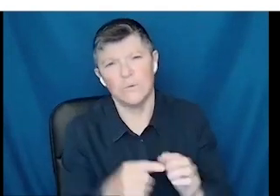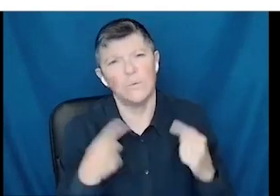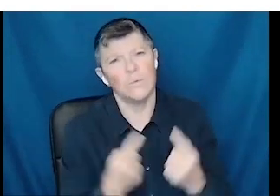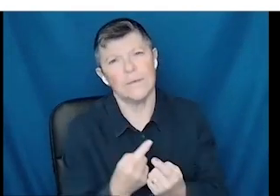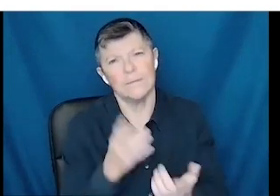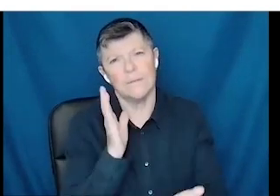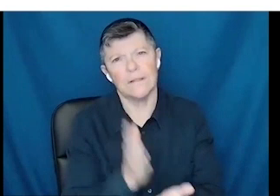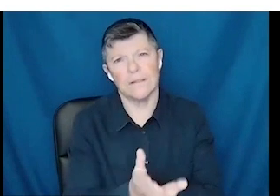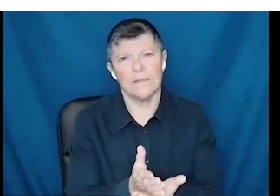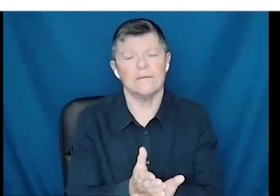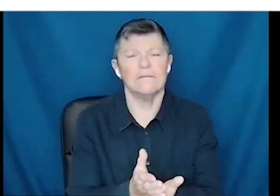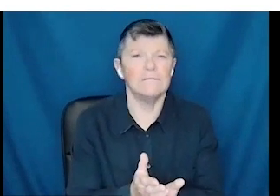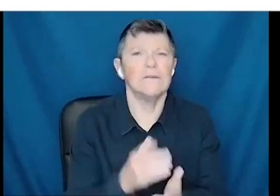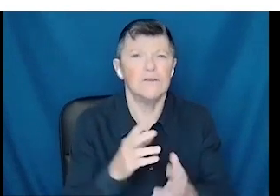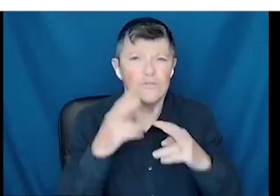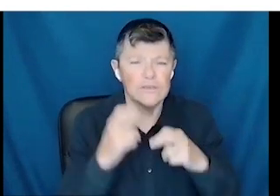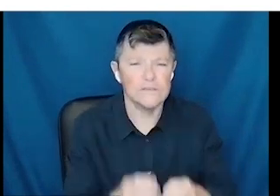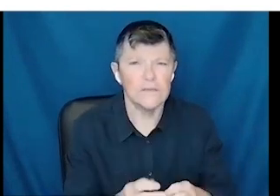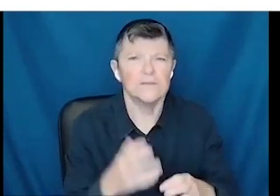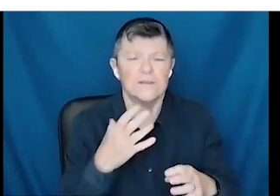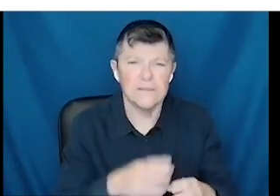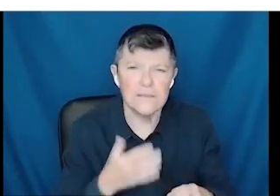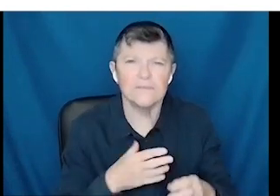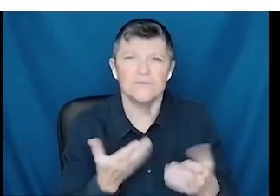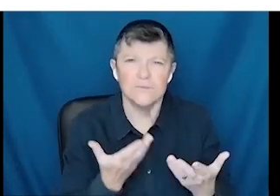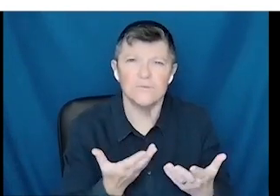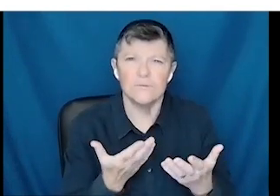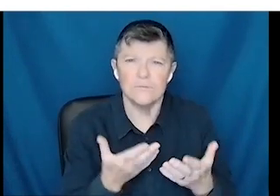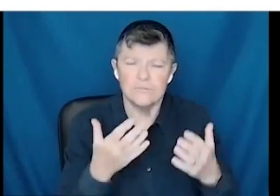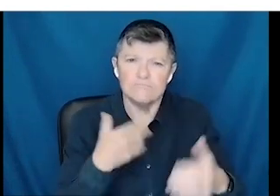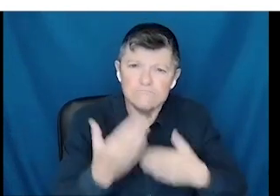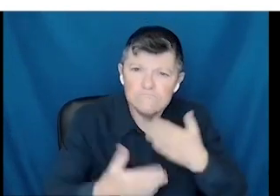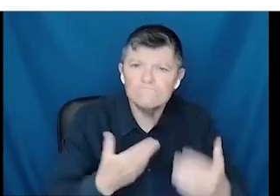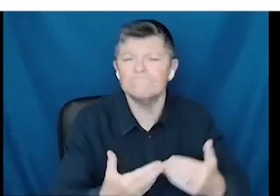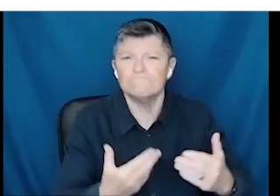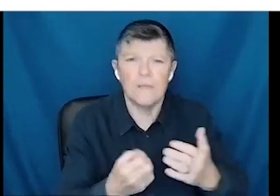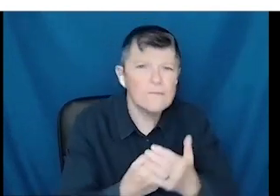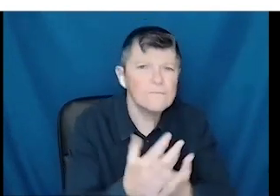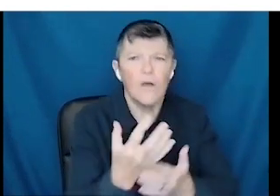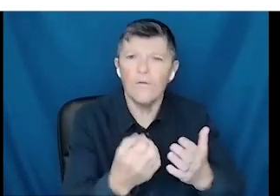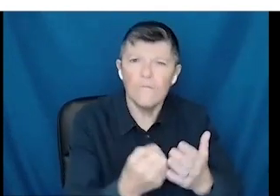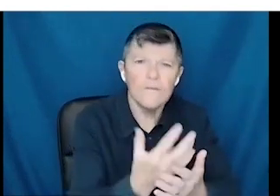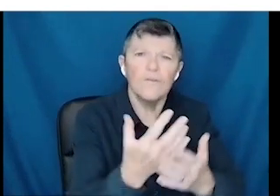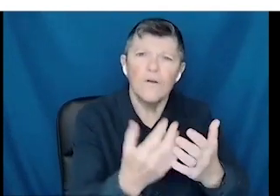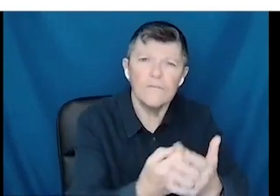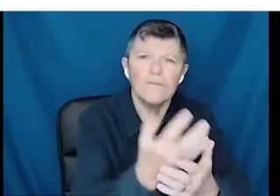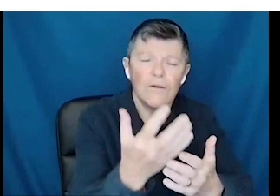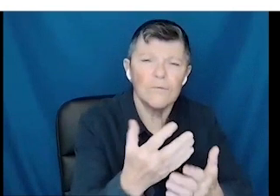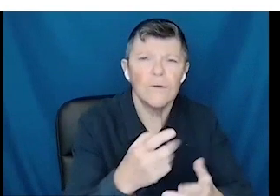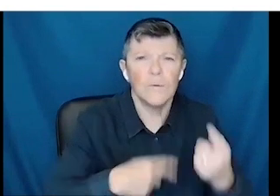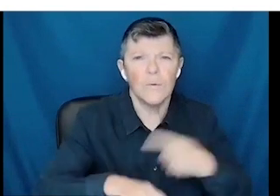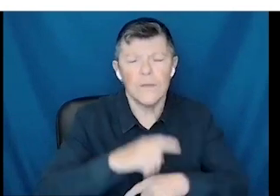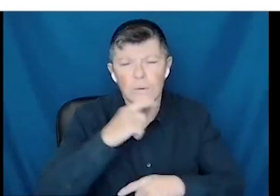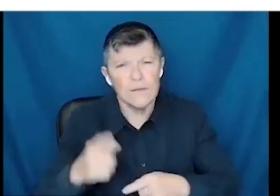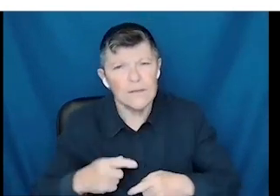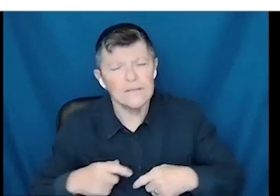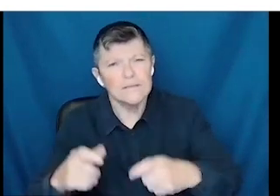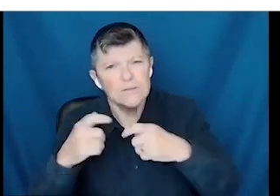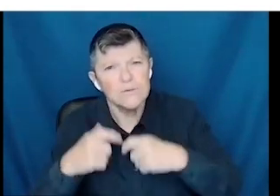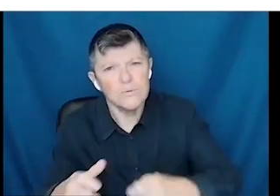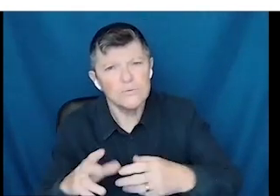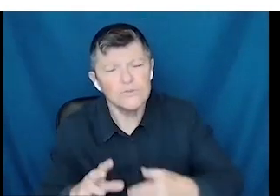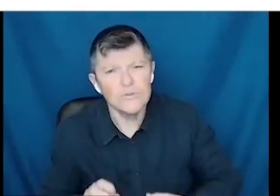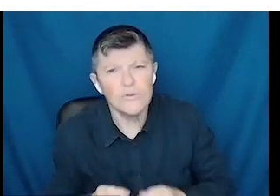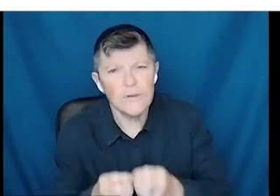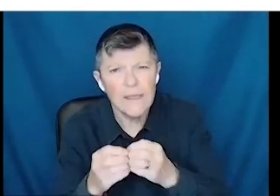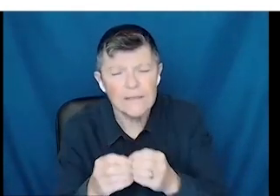it's ever evolving, and we will just create and continue to create content by adding and revising the toolkit.